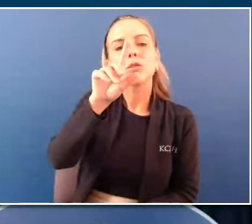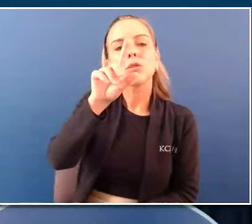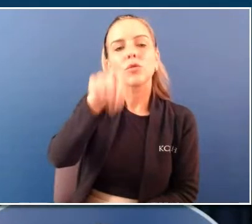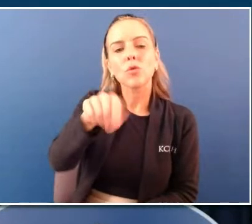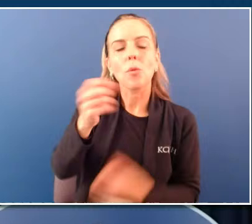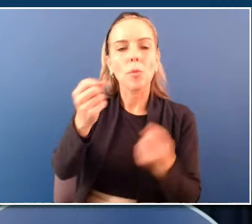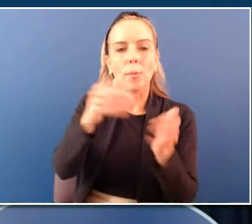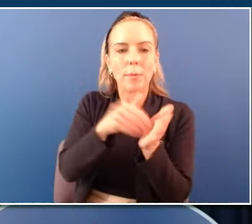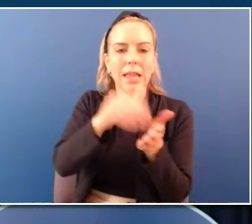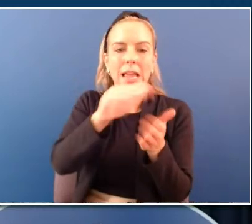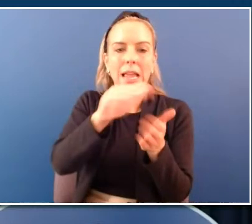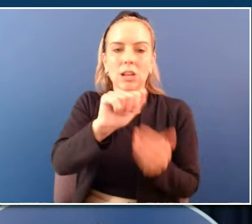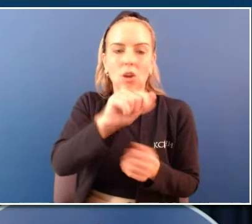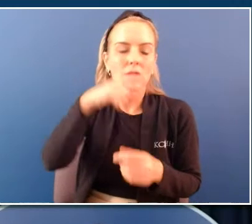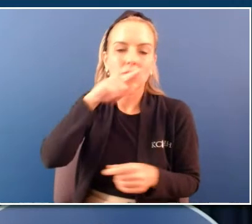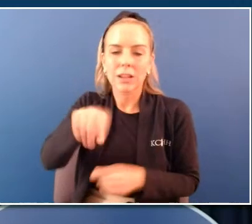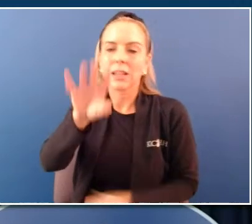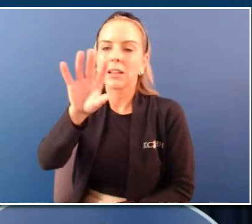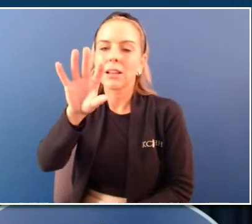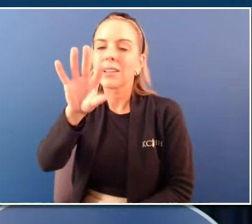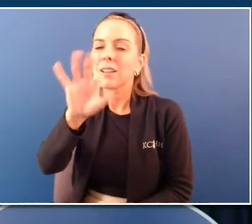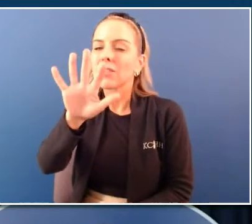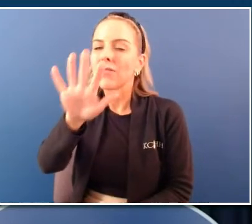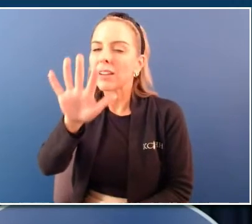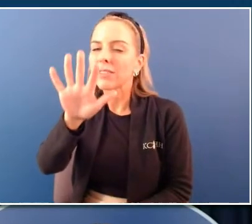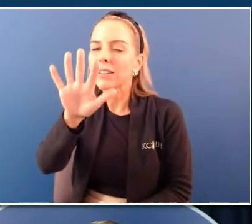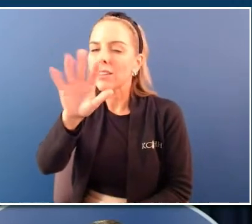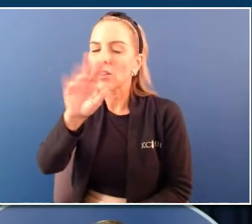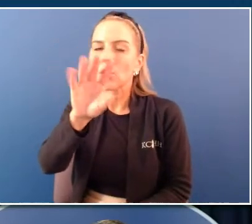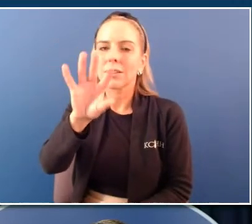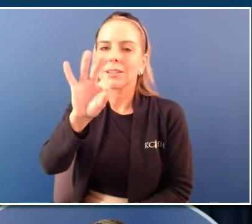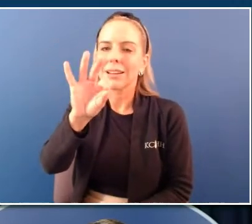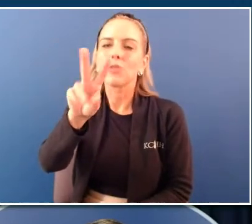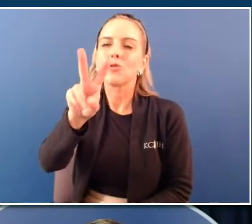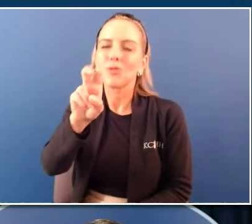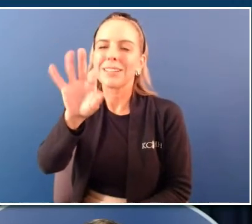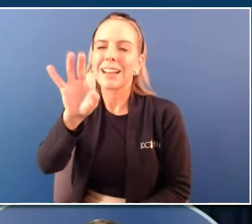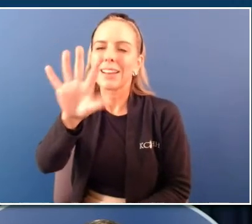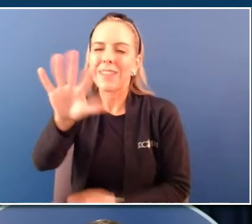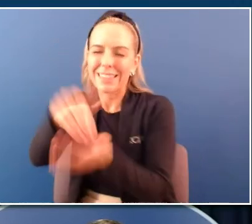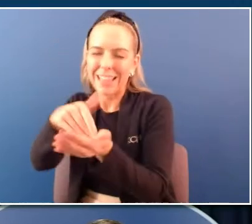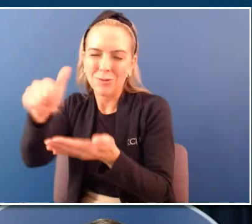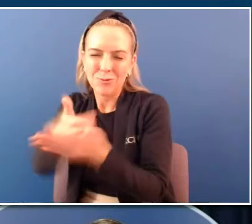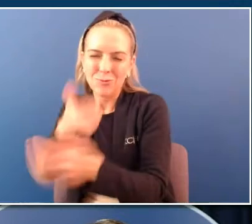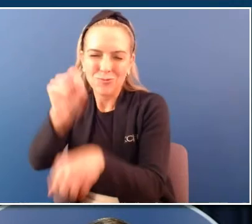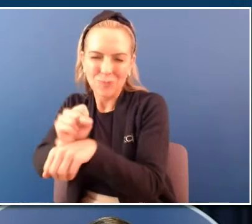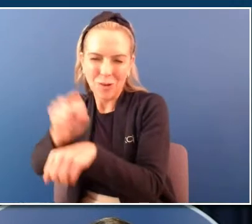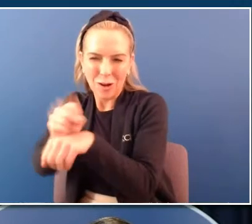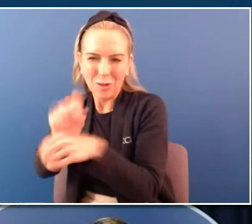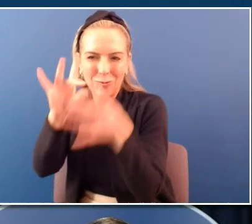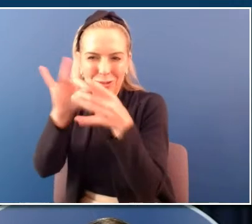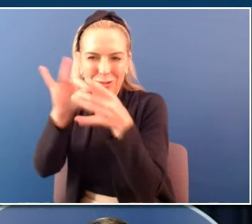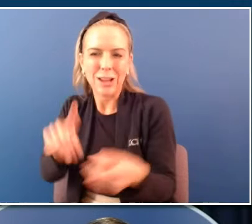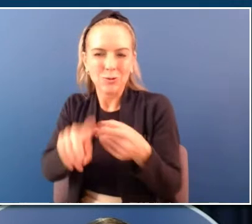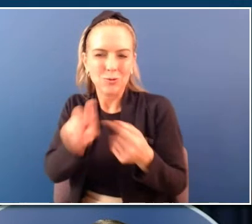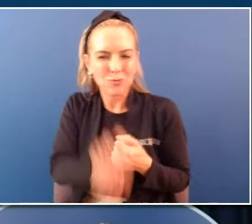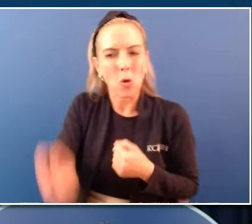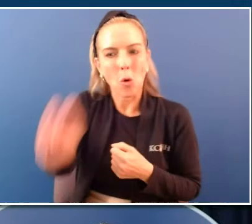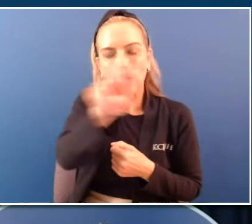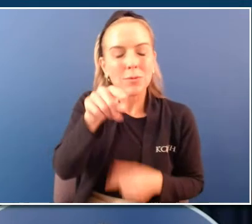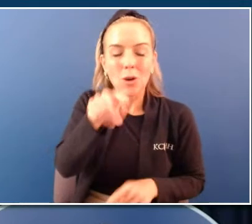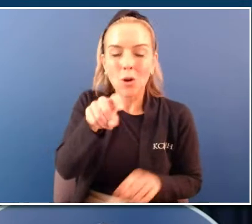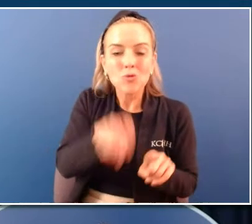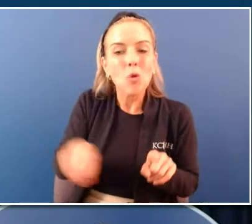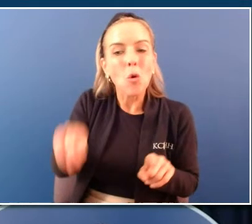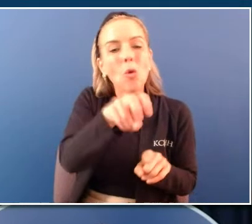and 95,222 jobs created or retained as tourism remains a major piece of our